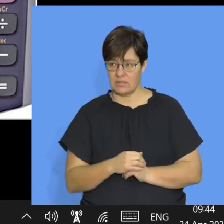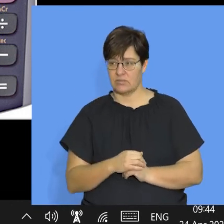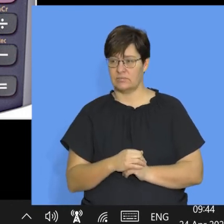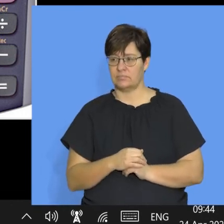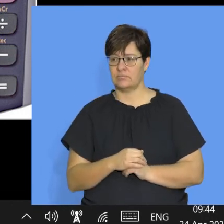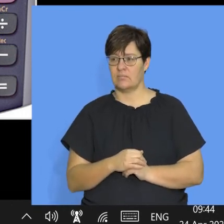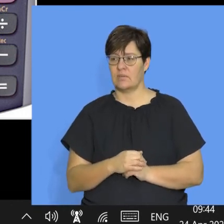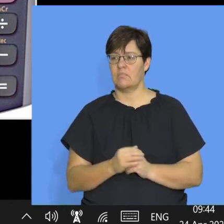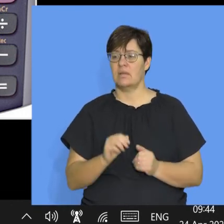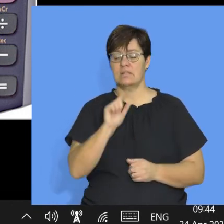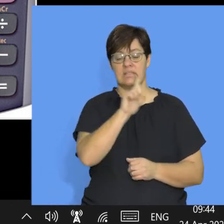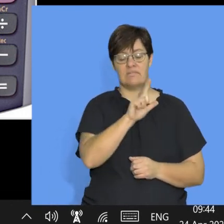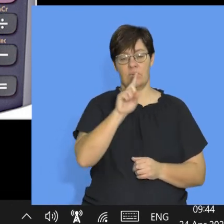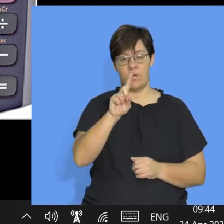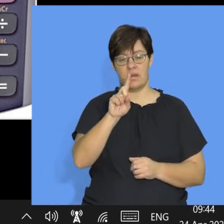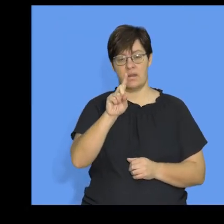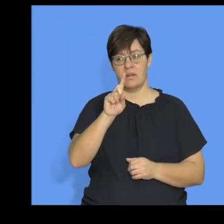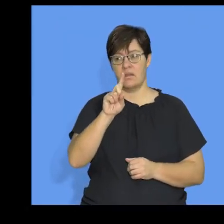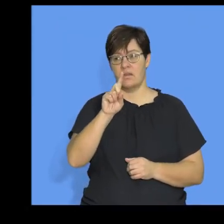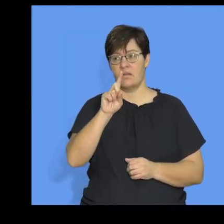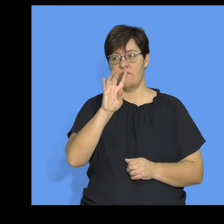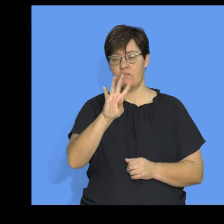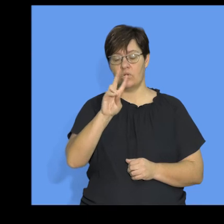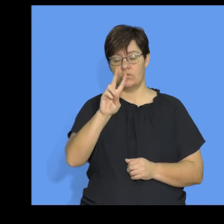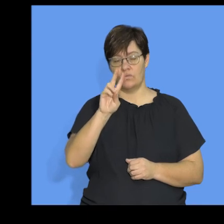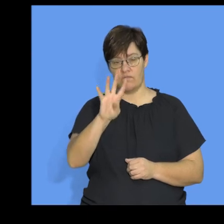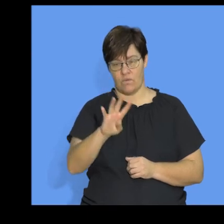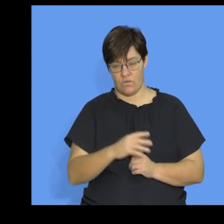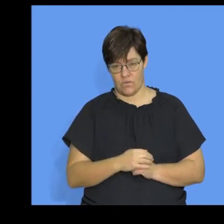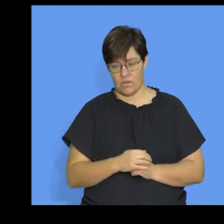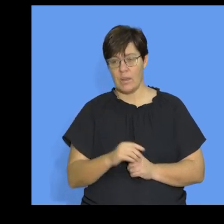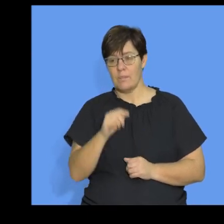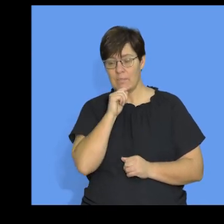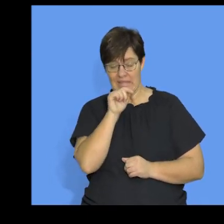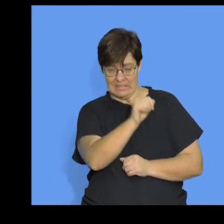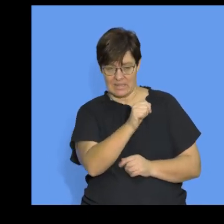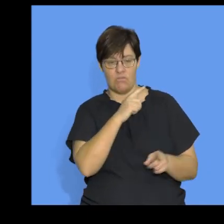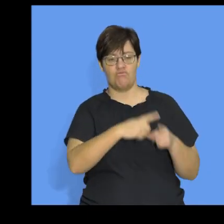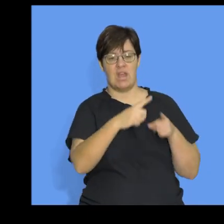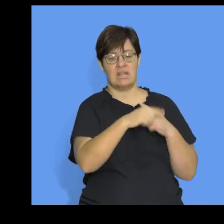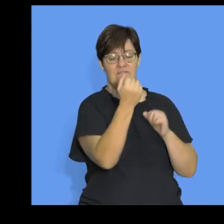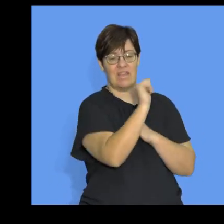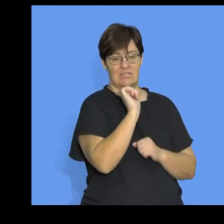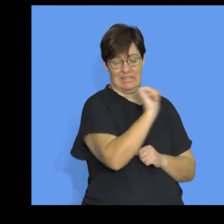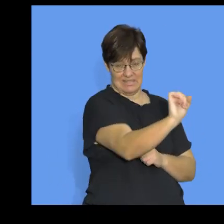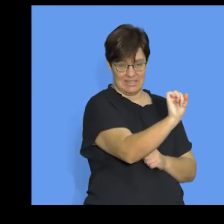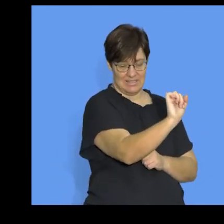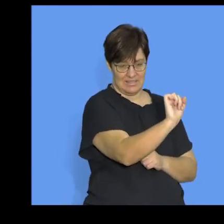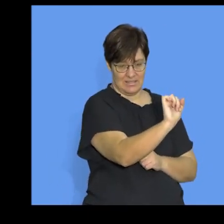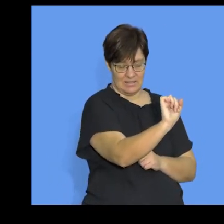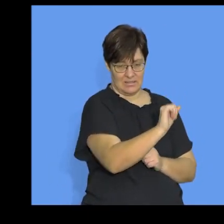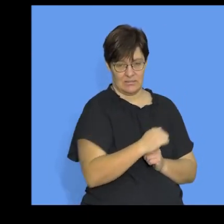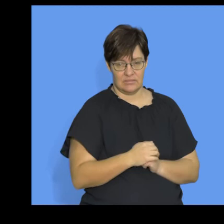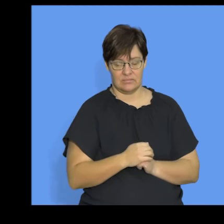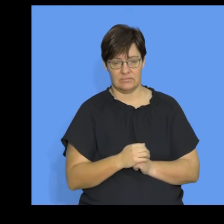and that will give you a figure of 71,424. That will be your rent expense for the factory.